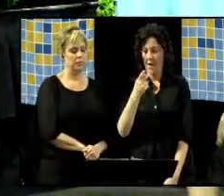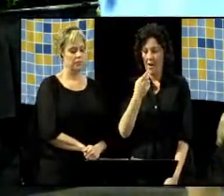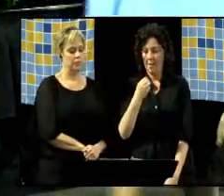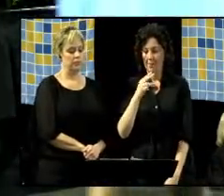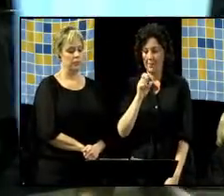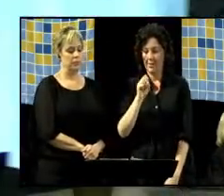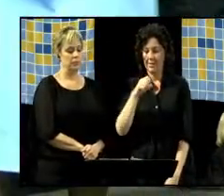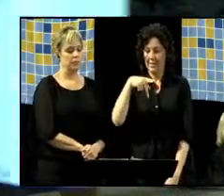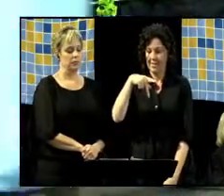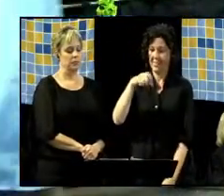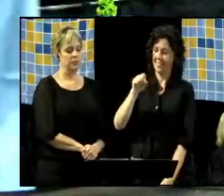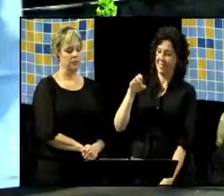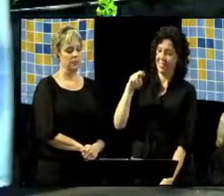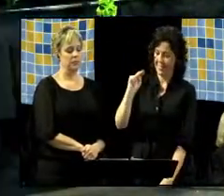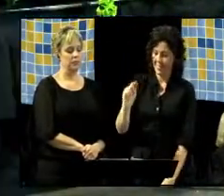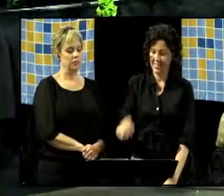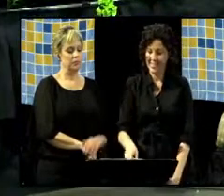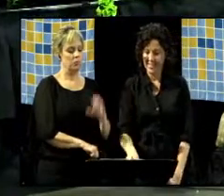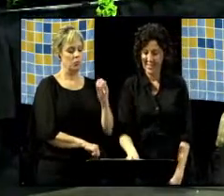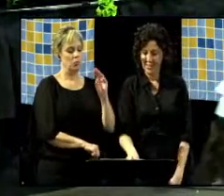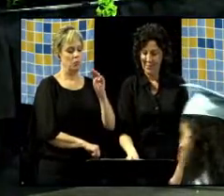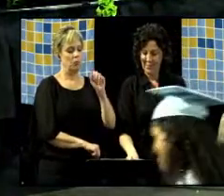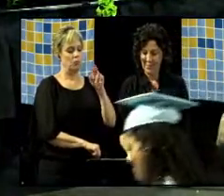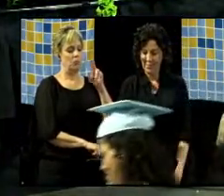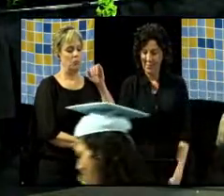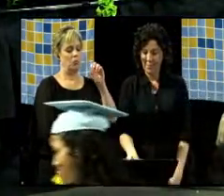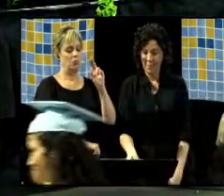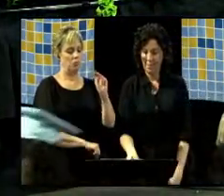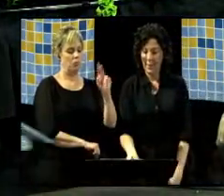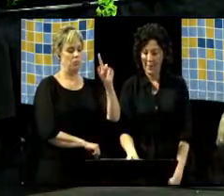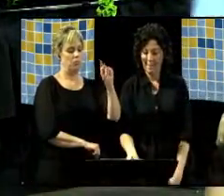Omarion Detorius Timmons,